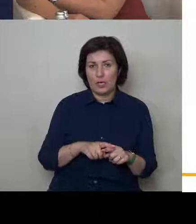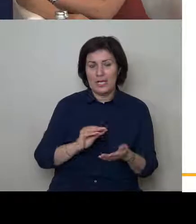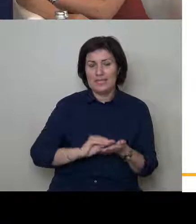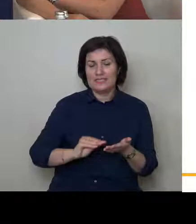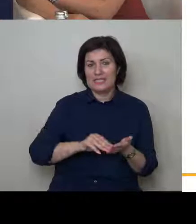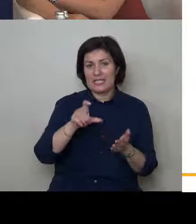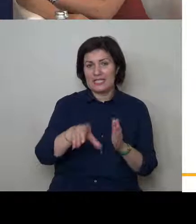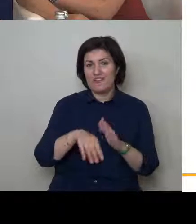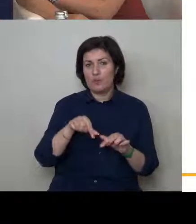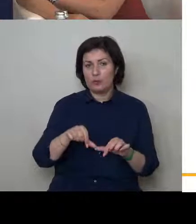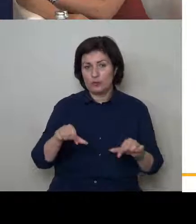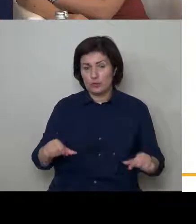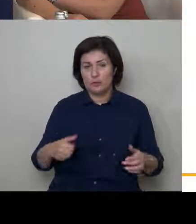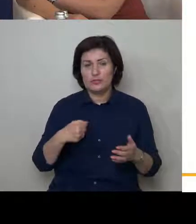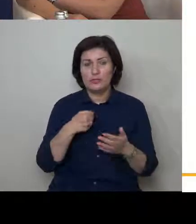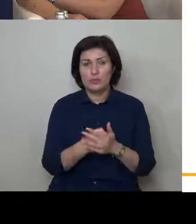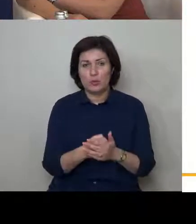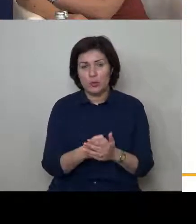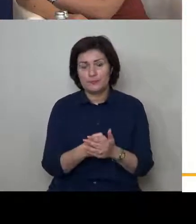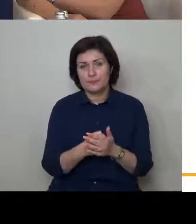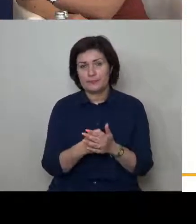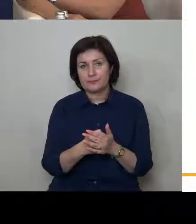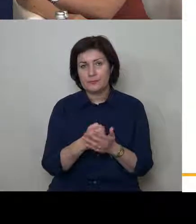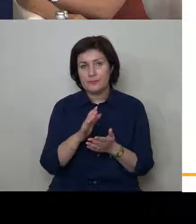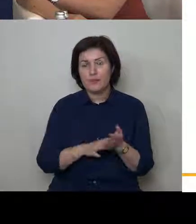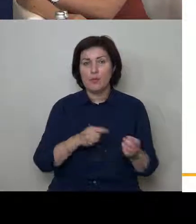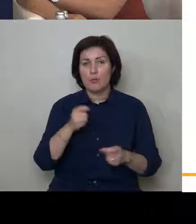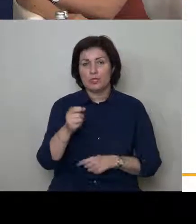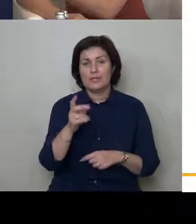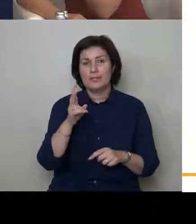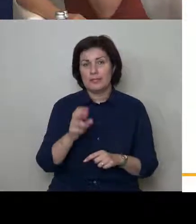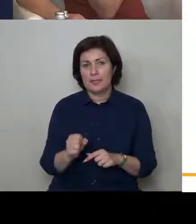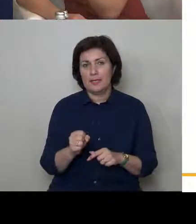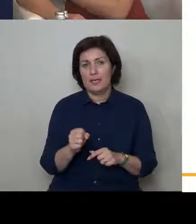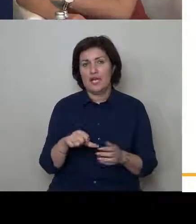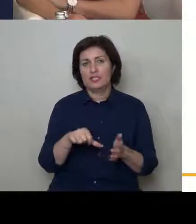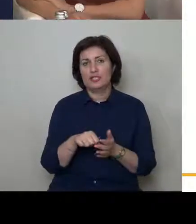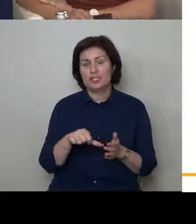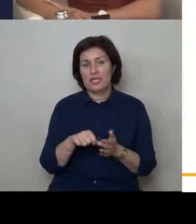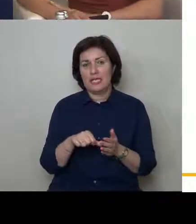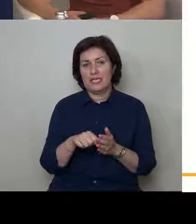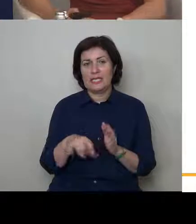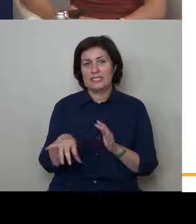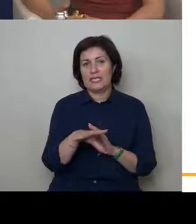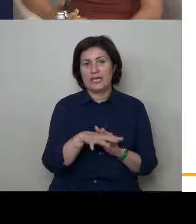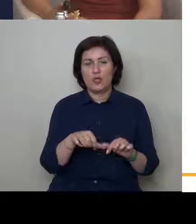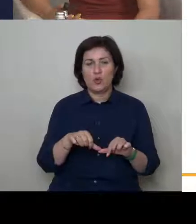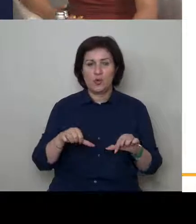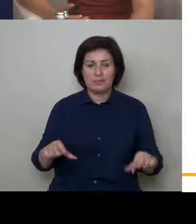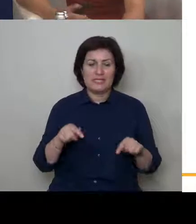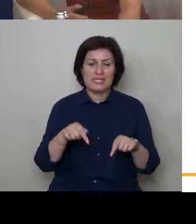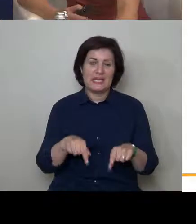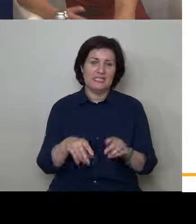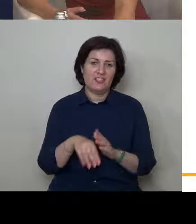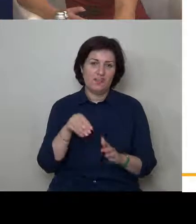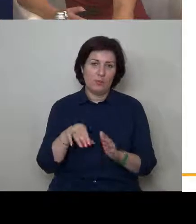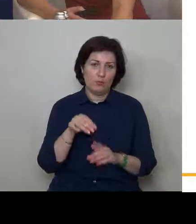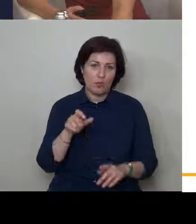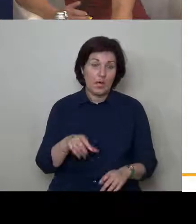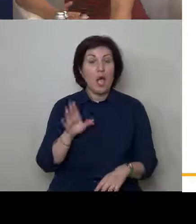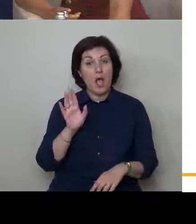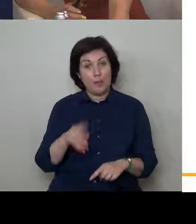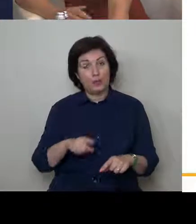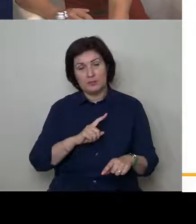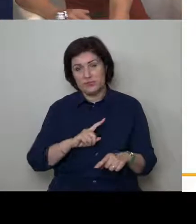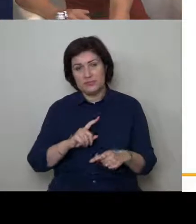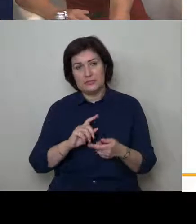of our first webinars, in fact put the secretary of the election commission into its list to